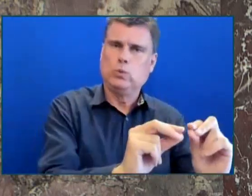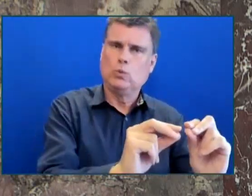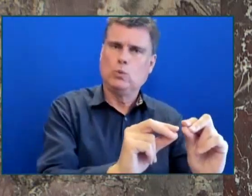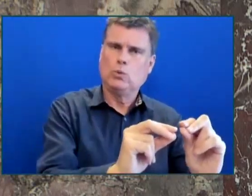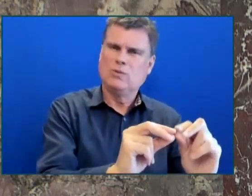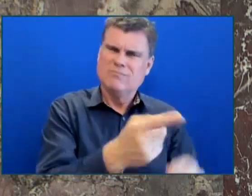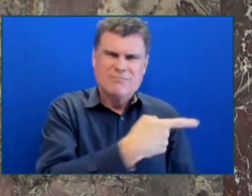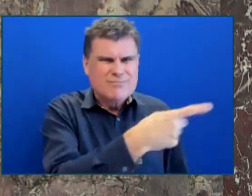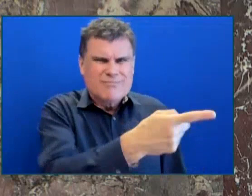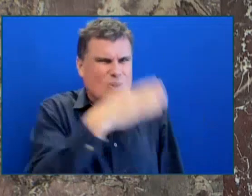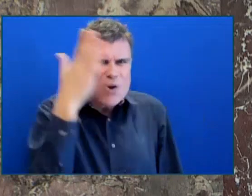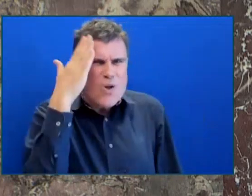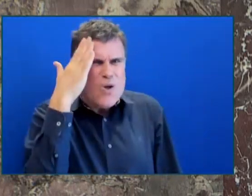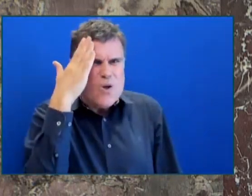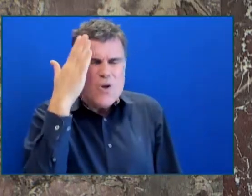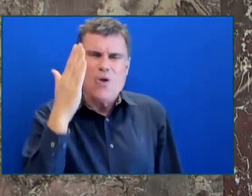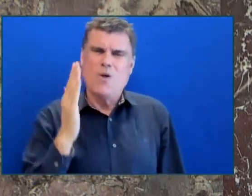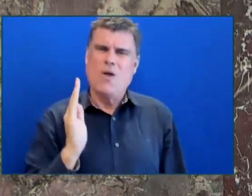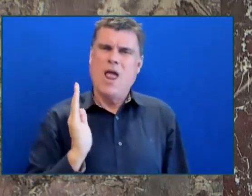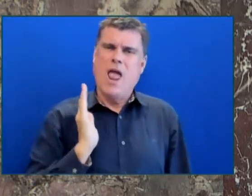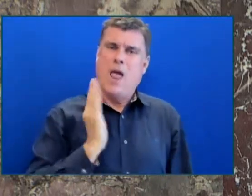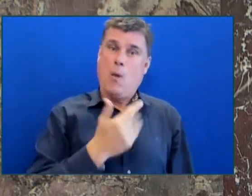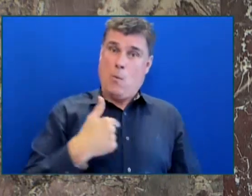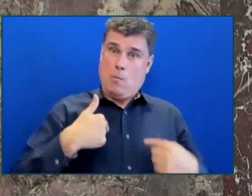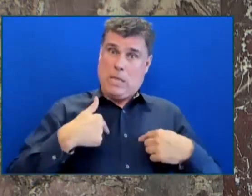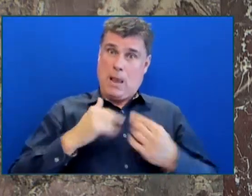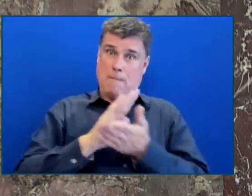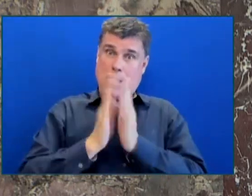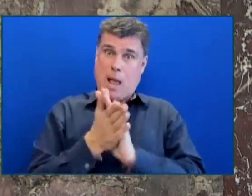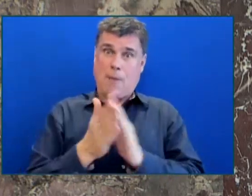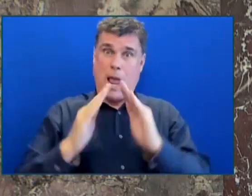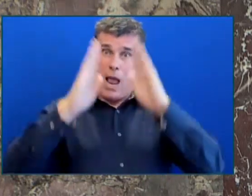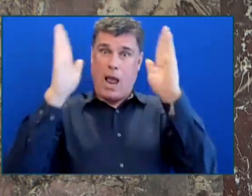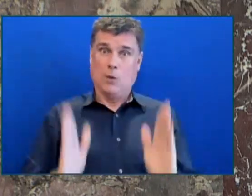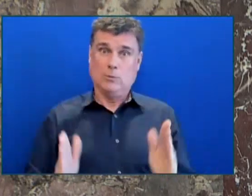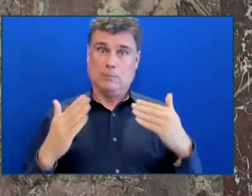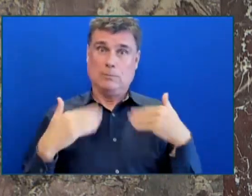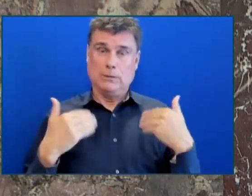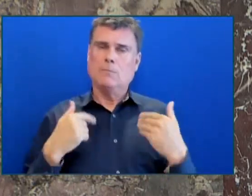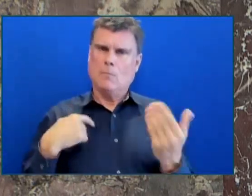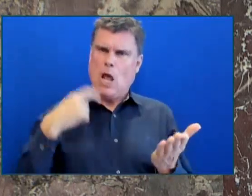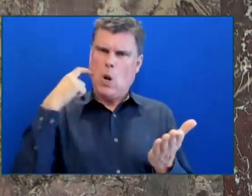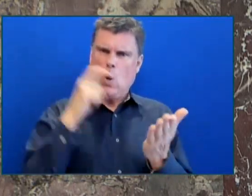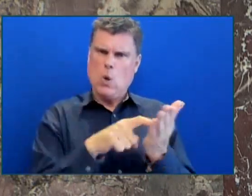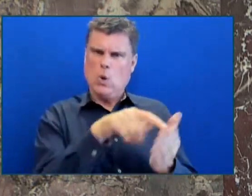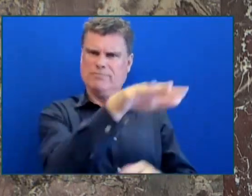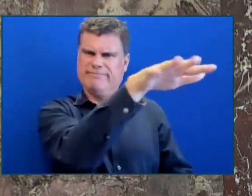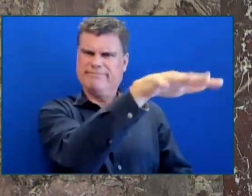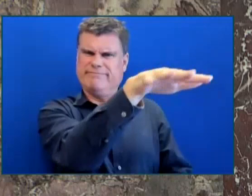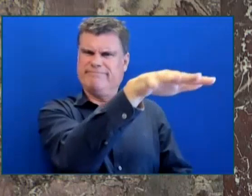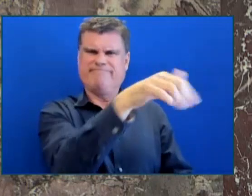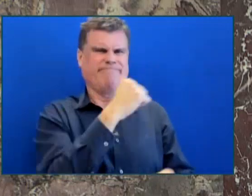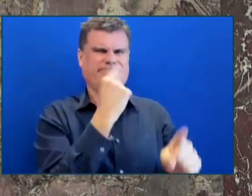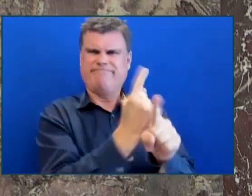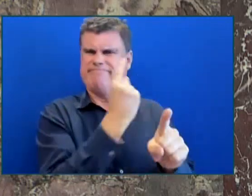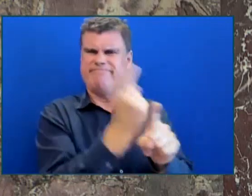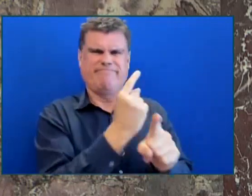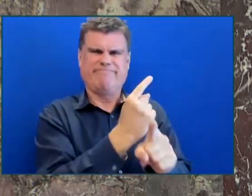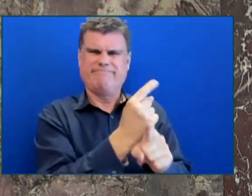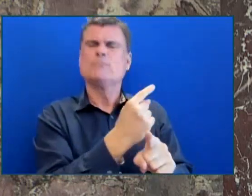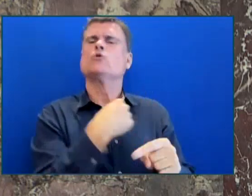was literally flown at public expense from Toronto, forensic investigators, to mirror